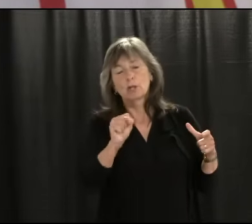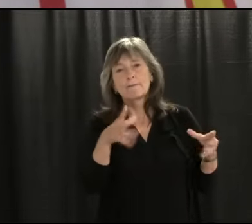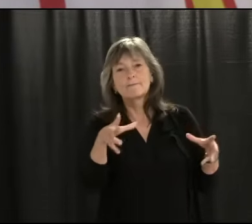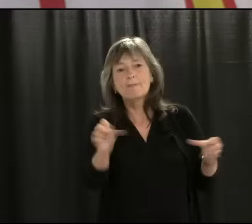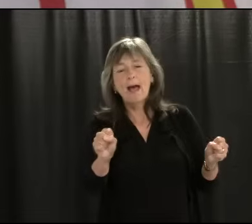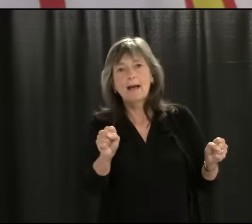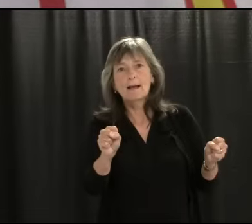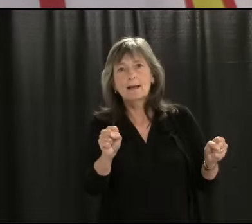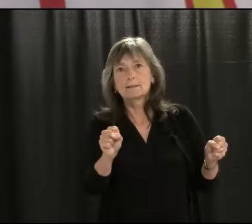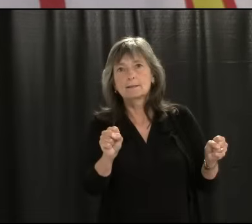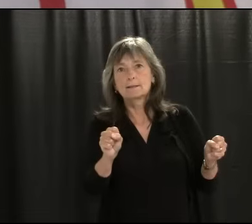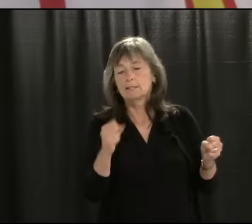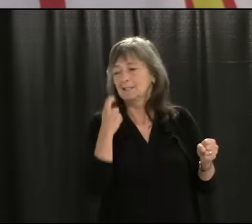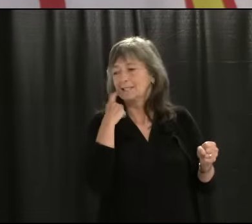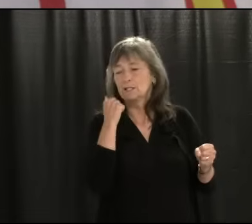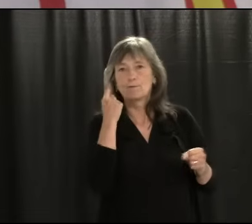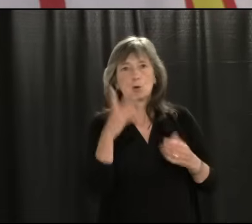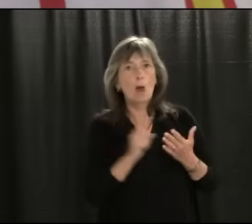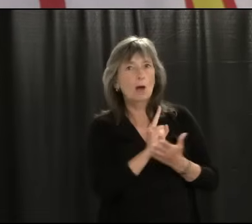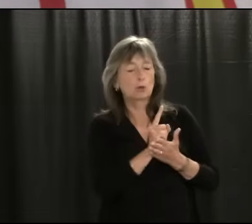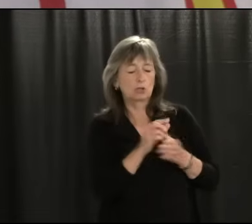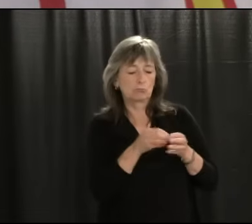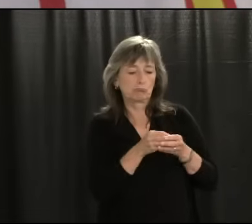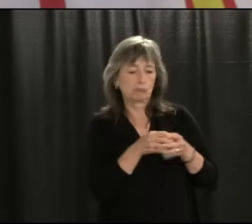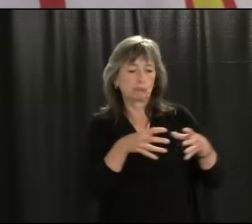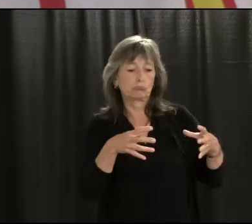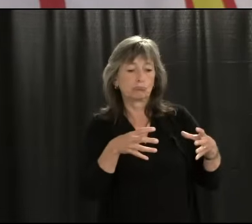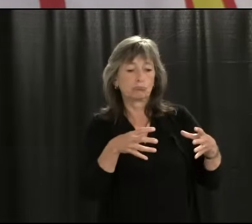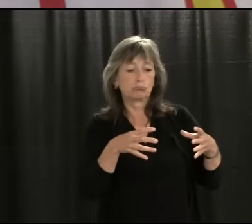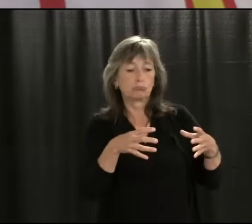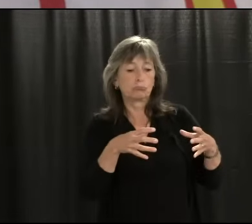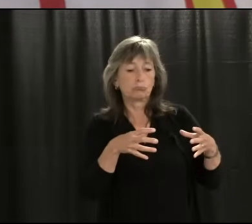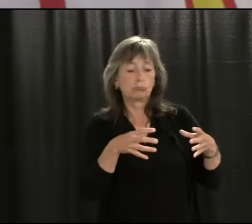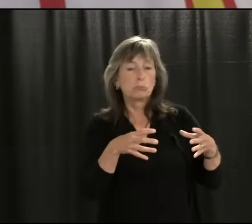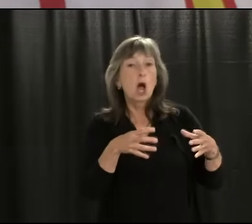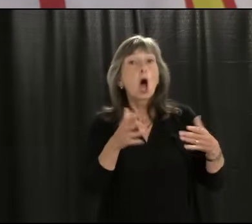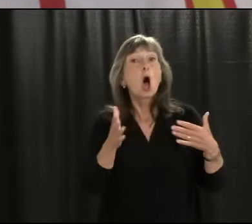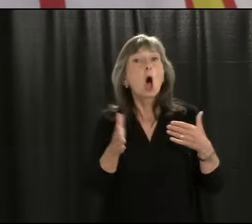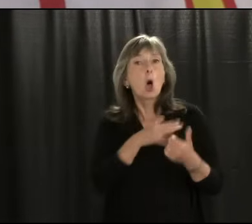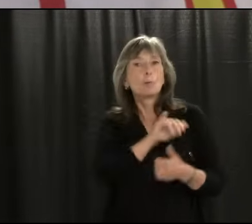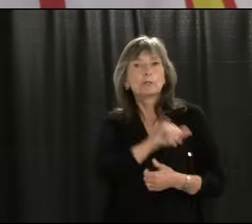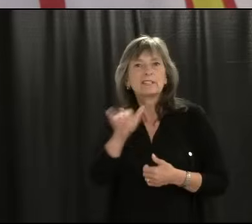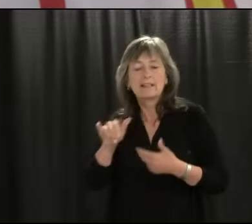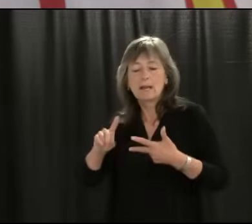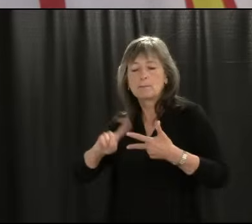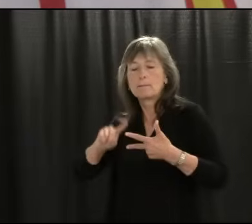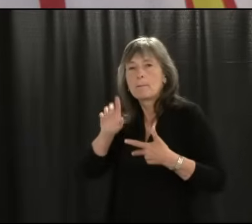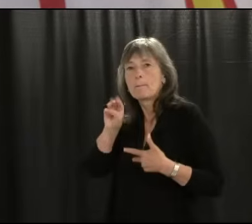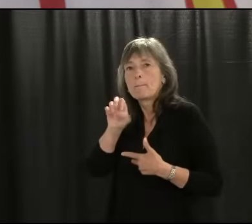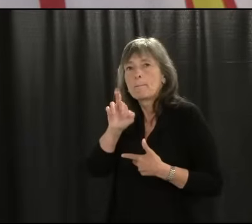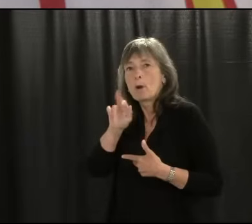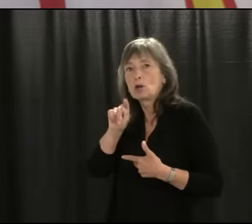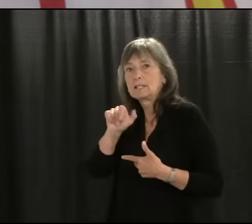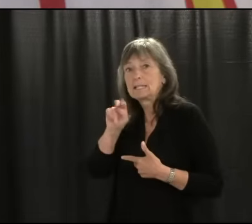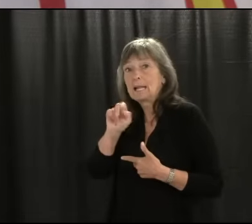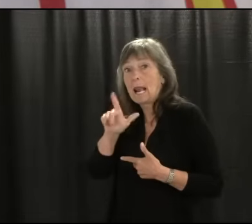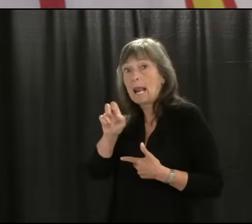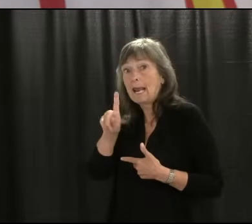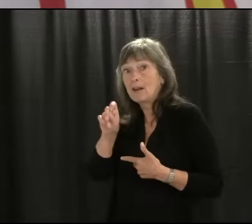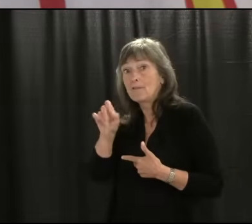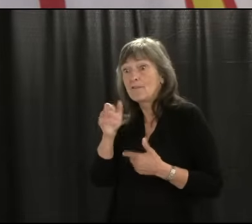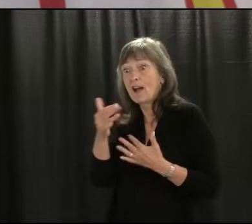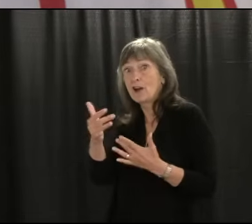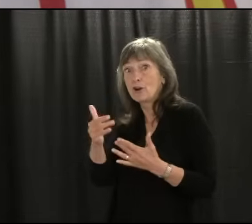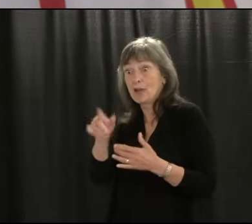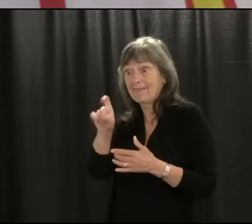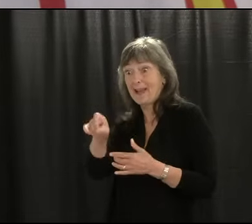in size in the last number of hours. That's close to the size of the Martin Lake fire already. So this is why, of course, the steps needed to be taken to